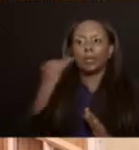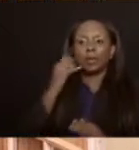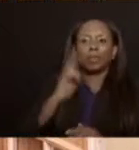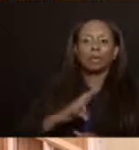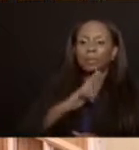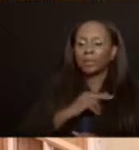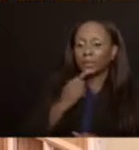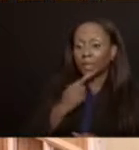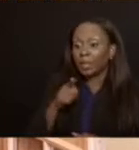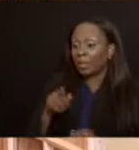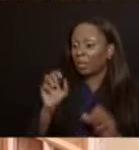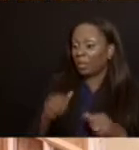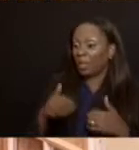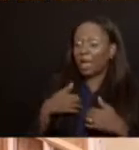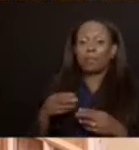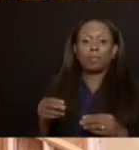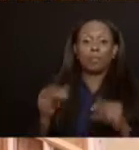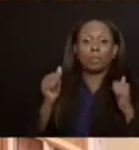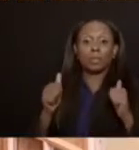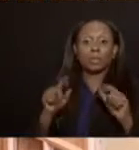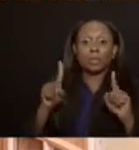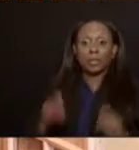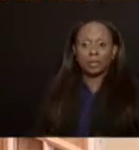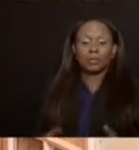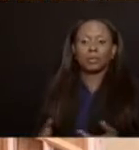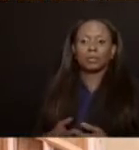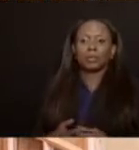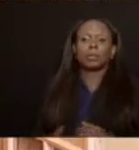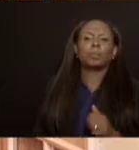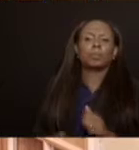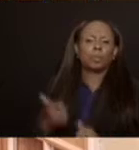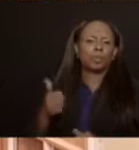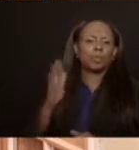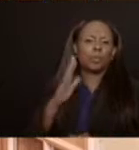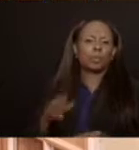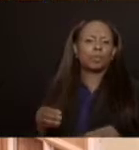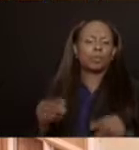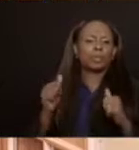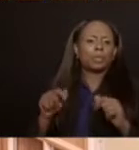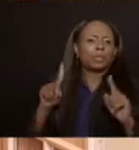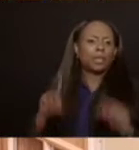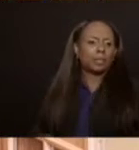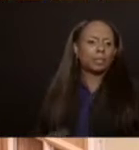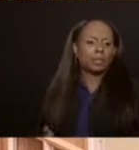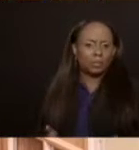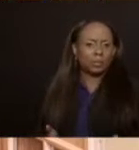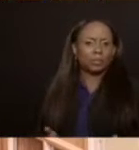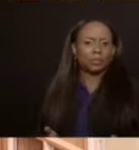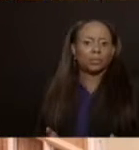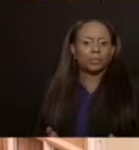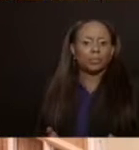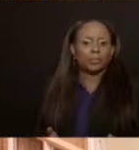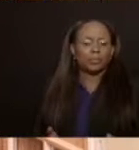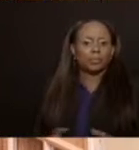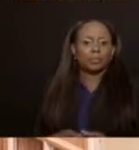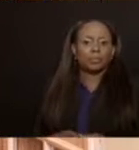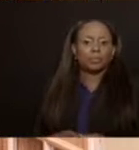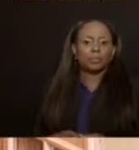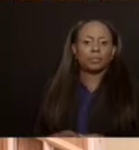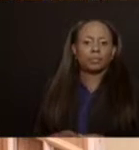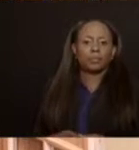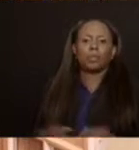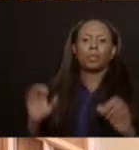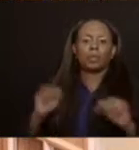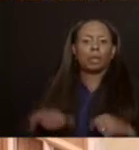you can do a rapid, and most of the tests are likely, I should say, to be rapid antigen tests, which is the ones that give back a response in